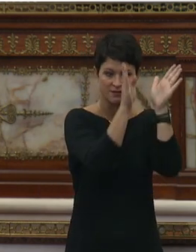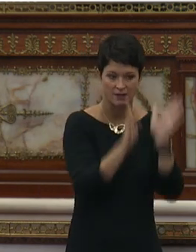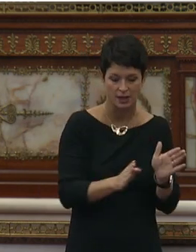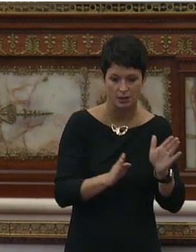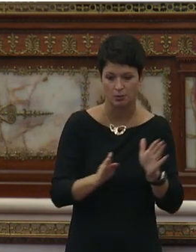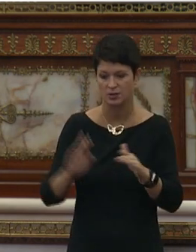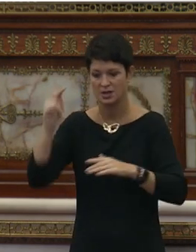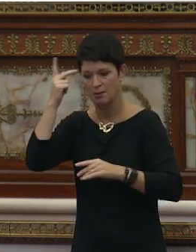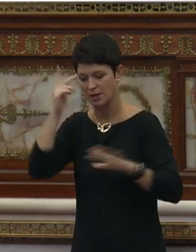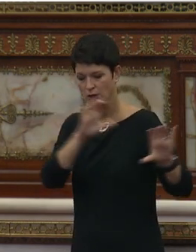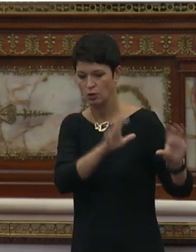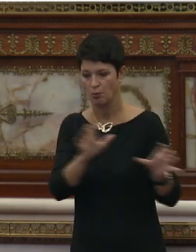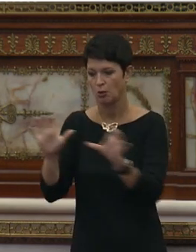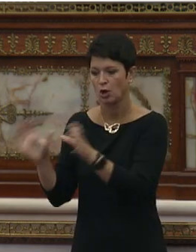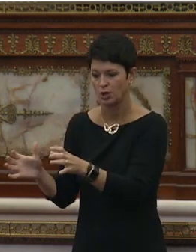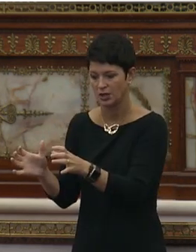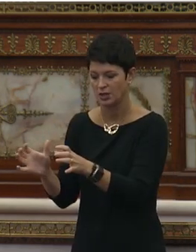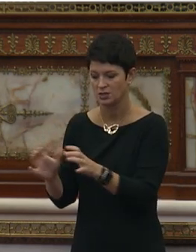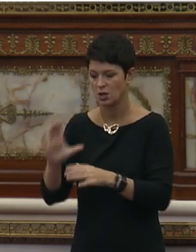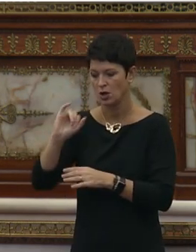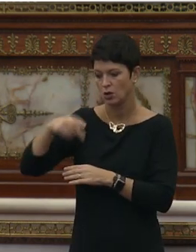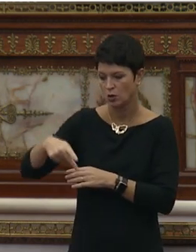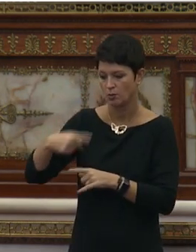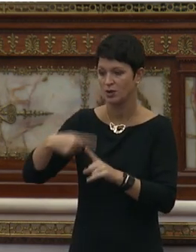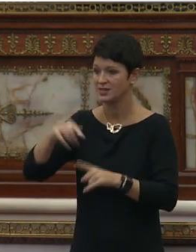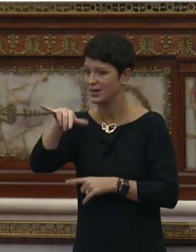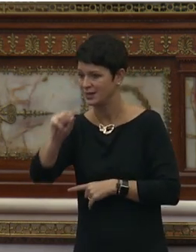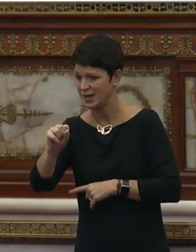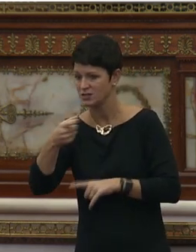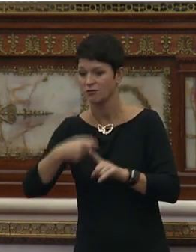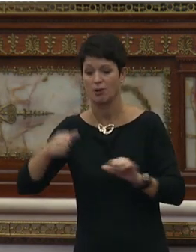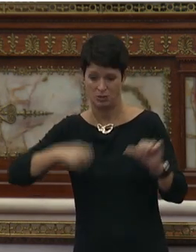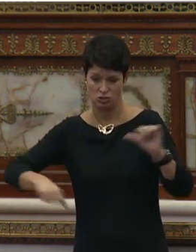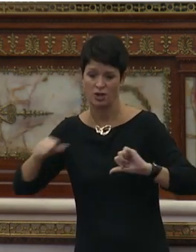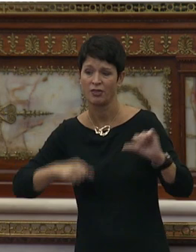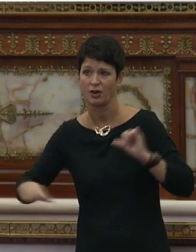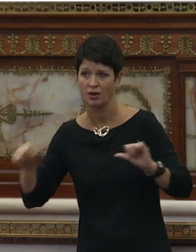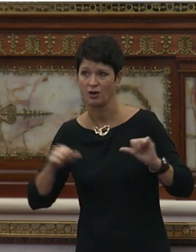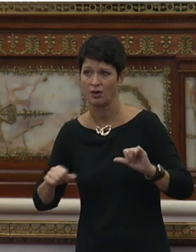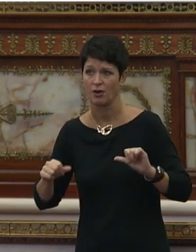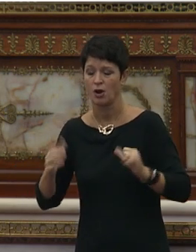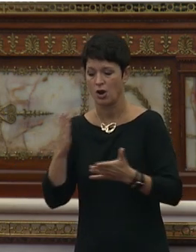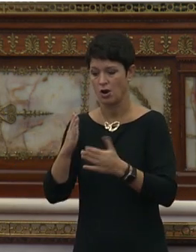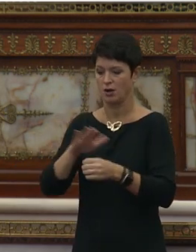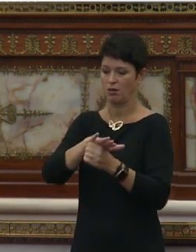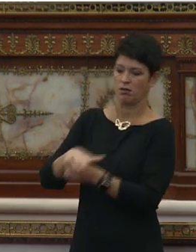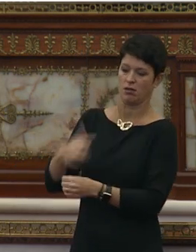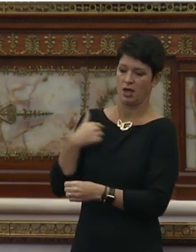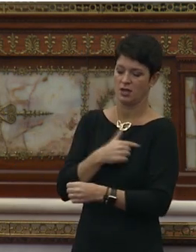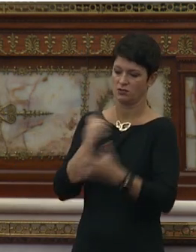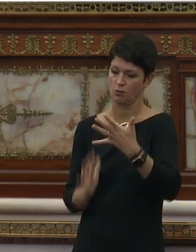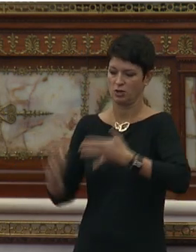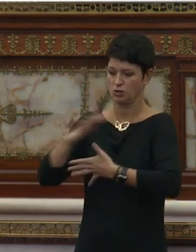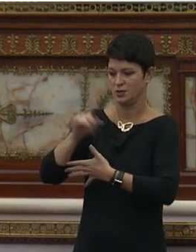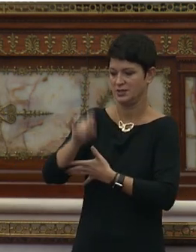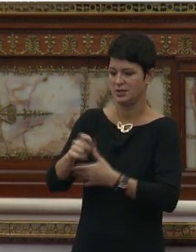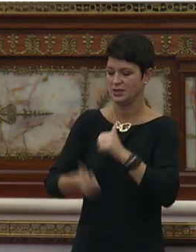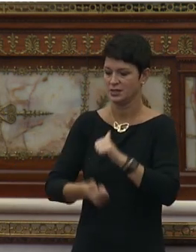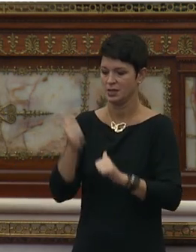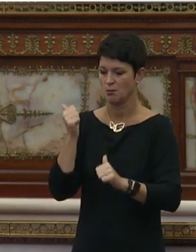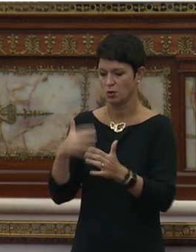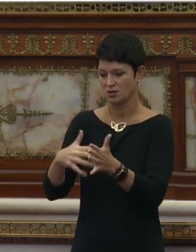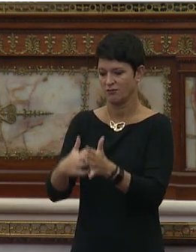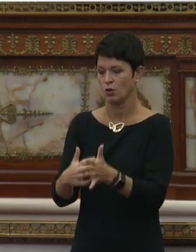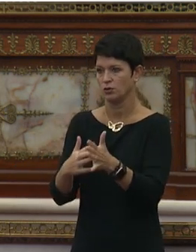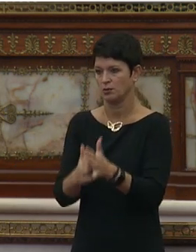from our political parties, from corporations, and yes, even from each other, are stopping us from prioritizing the needs of the most